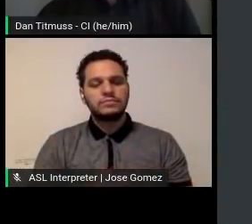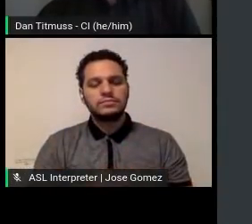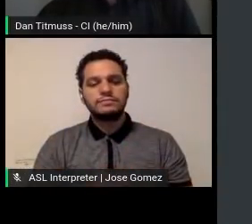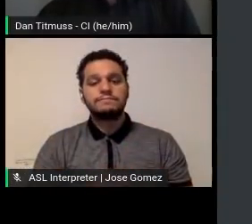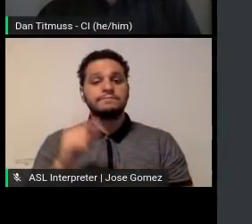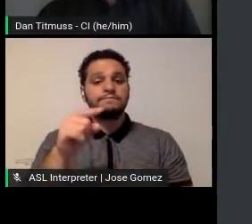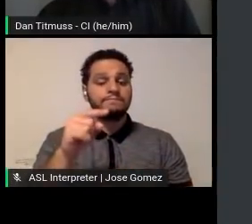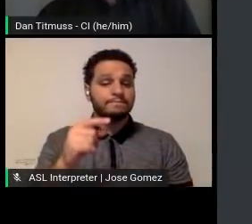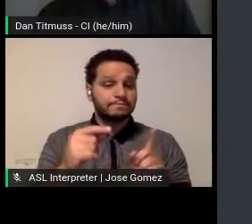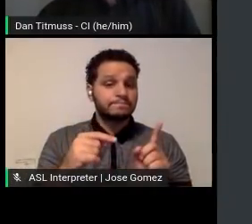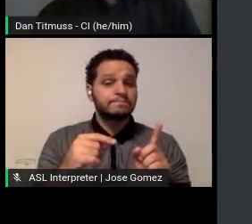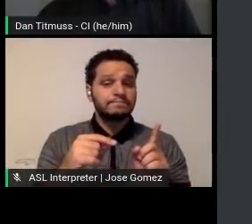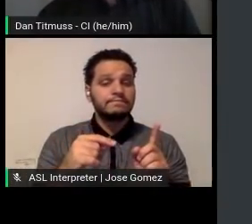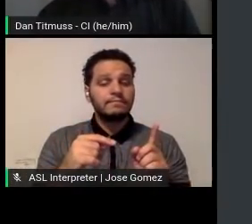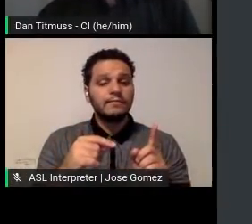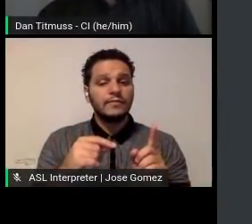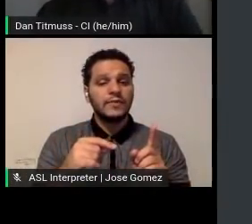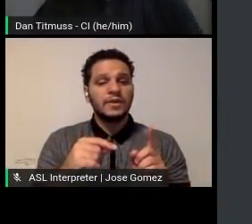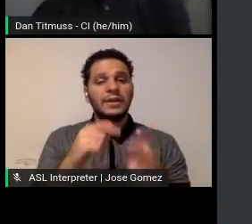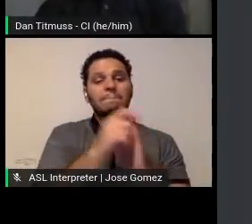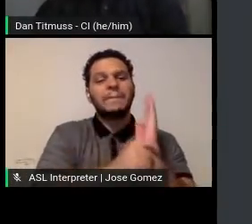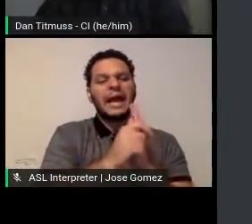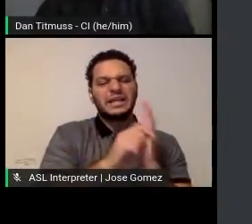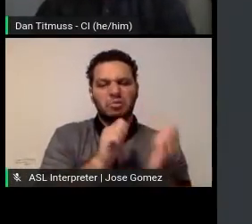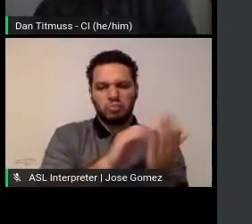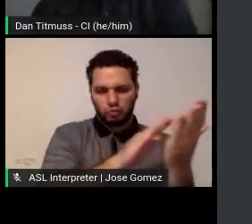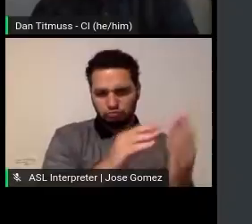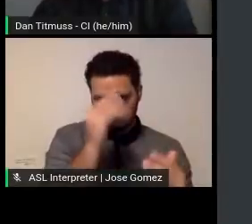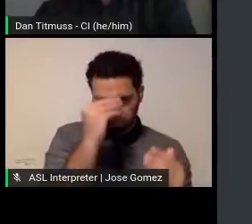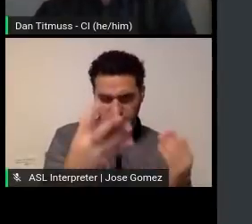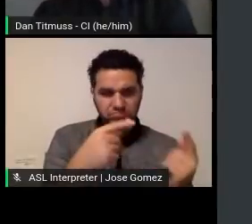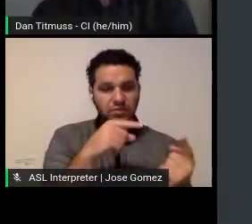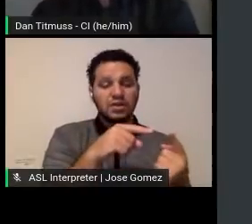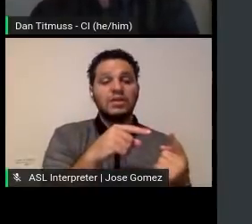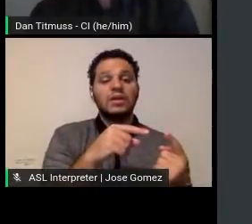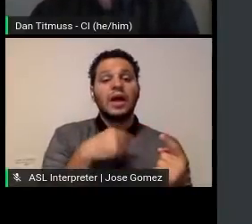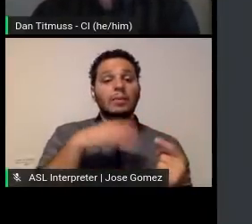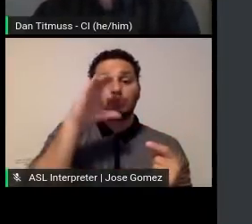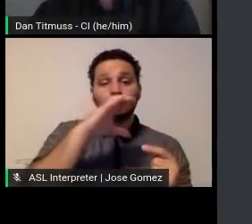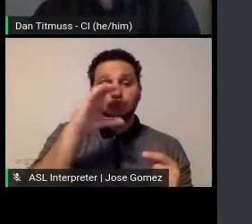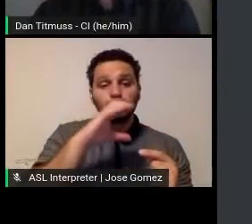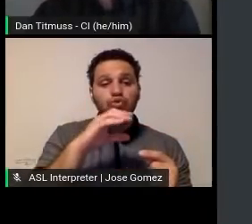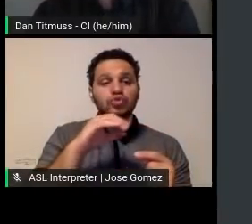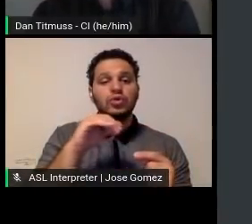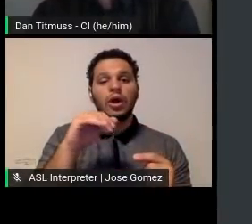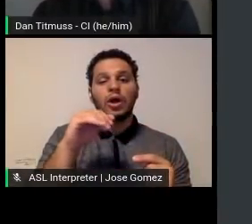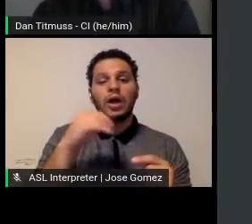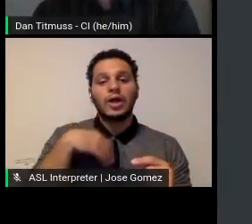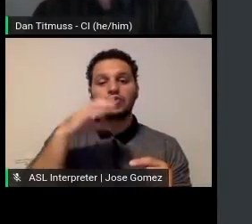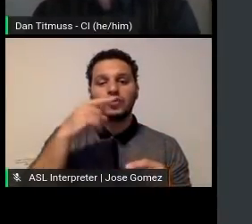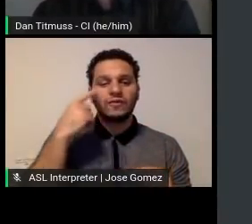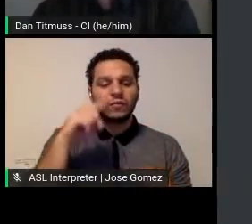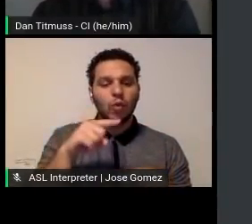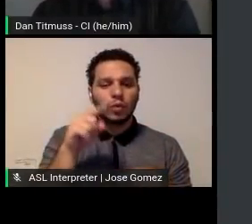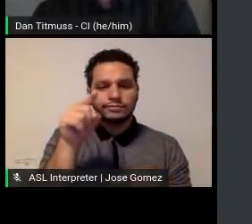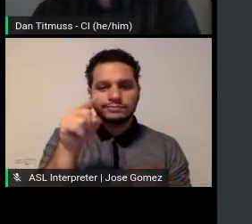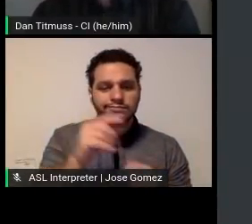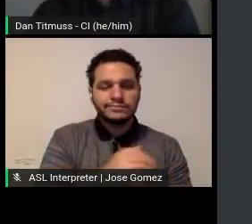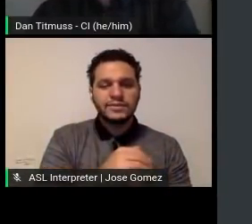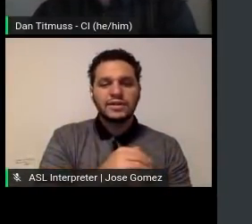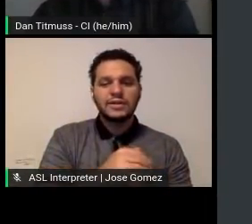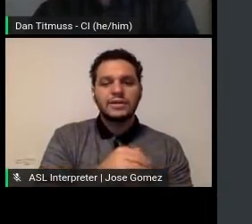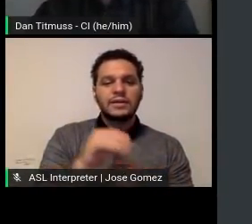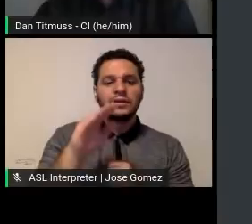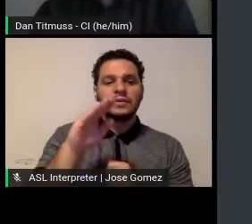So this is the magazine approach. So here I'm searching for Beethoven symphonies. And it also looks like I've searched for a beetle